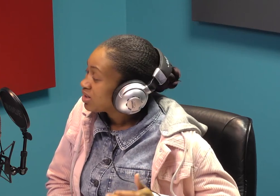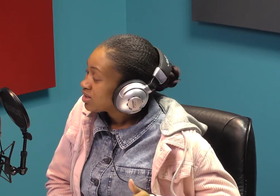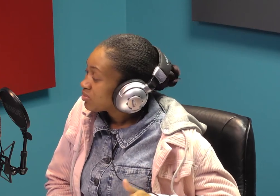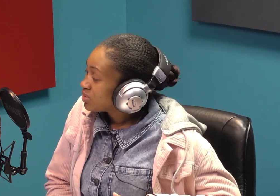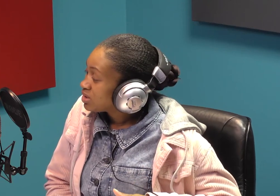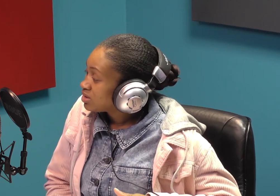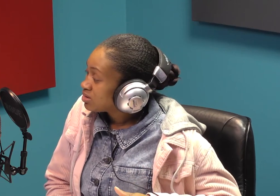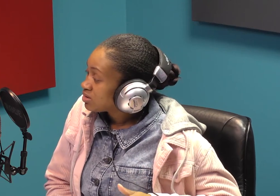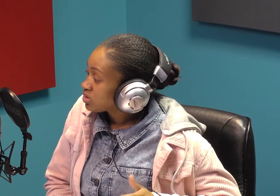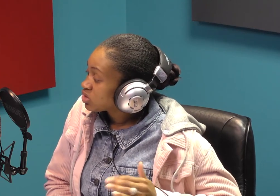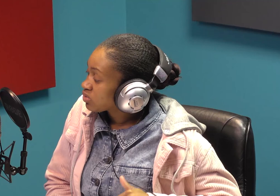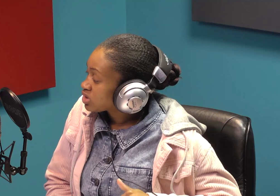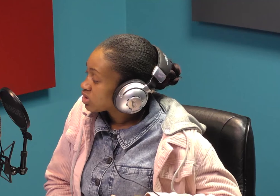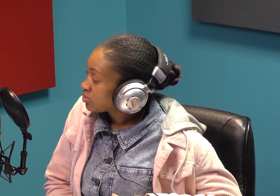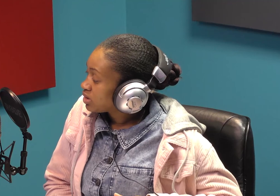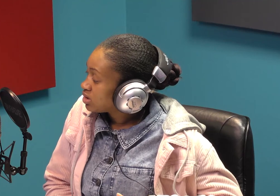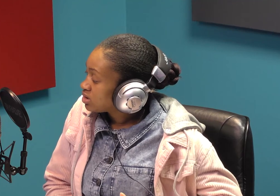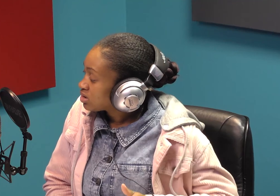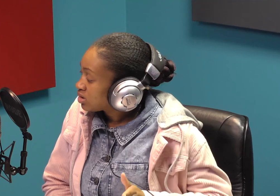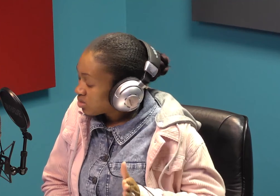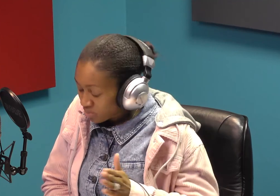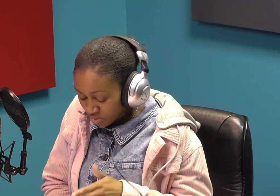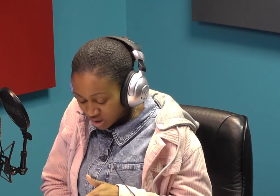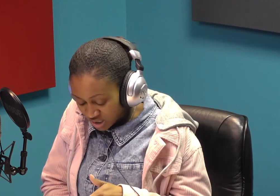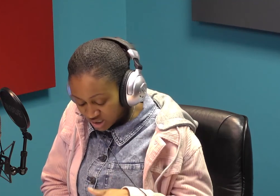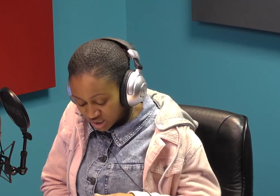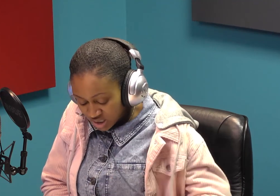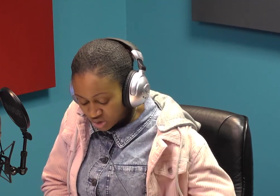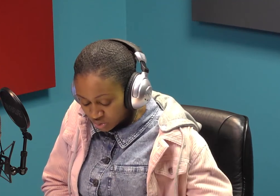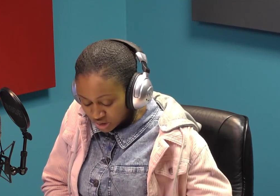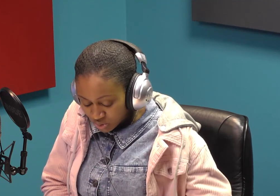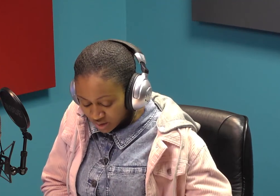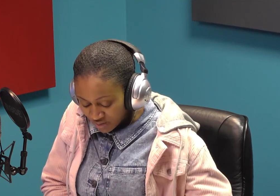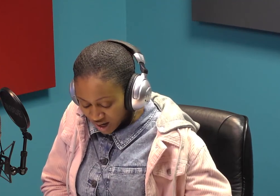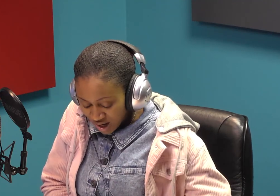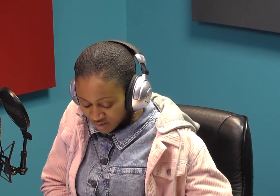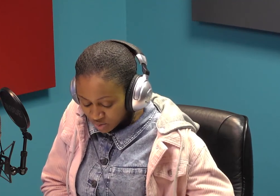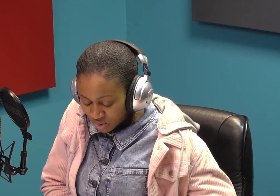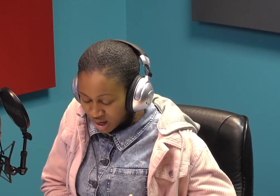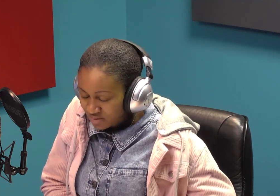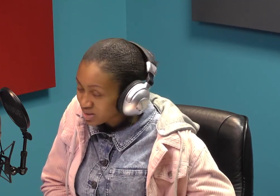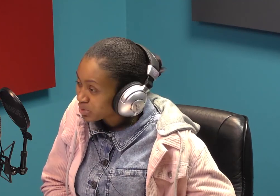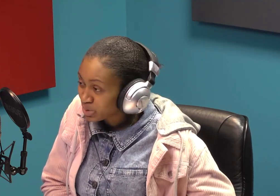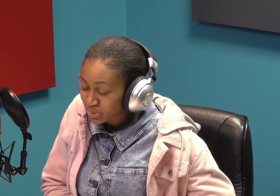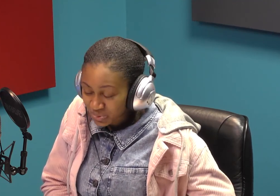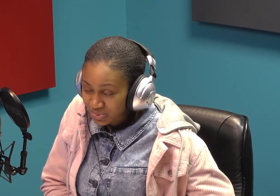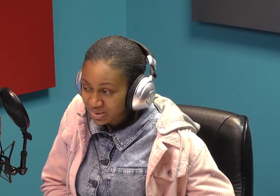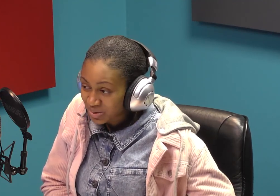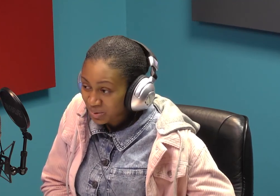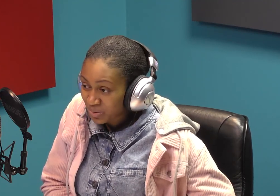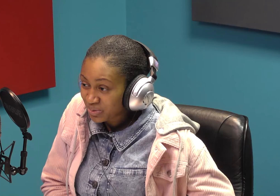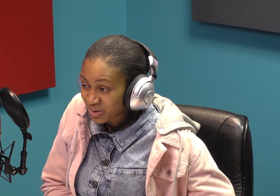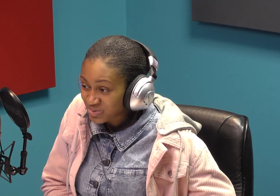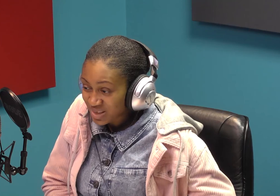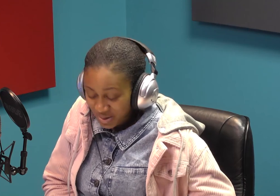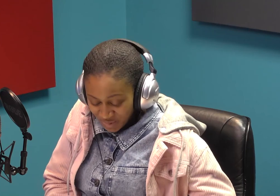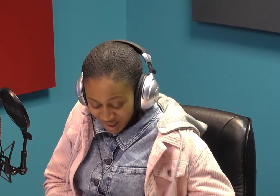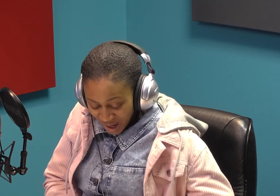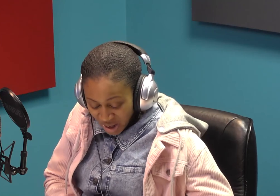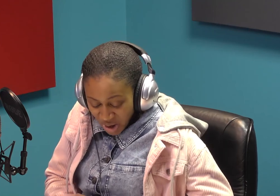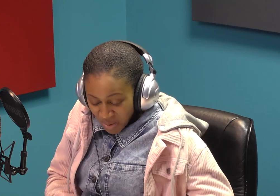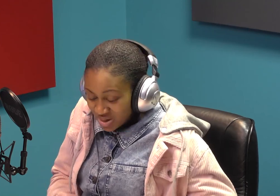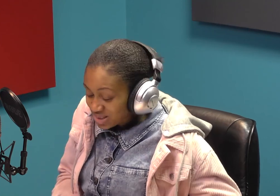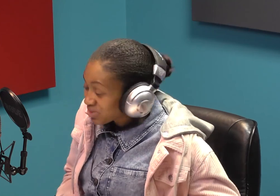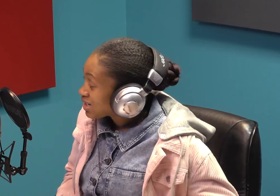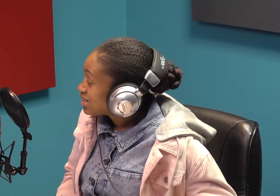and they'll be, their generation will be ended in 2025. And we'll have something new, which, who knows what